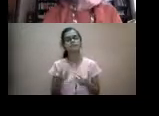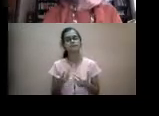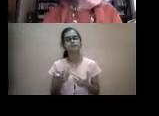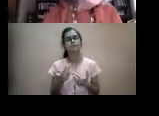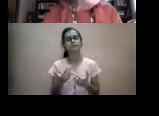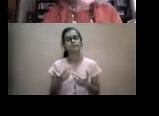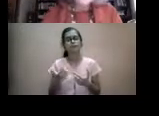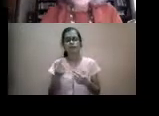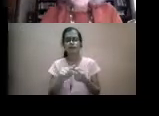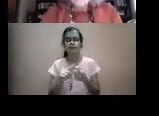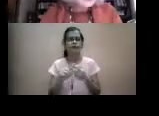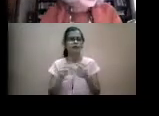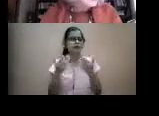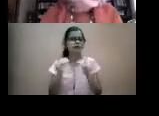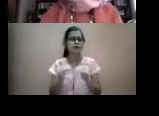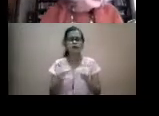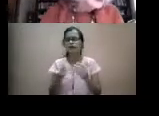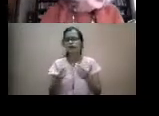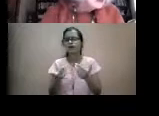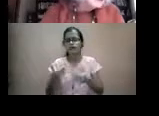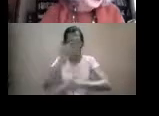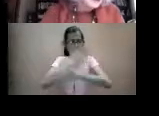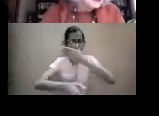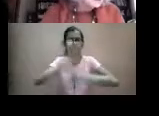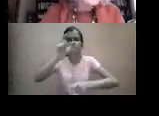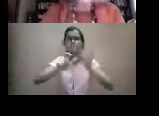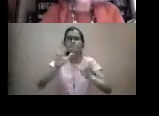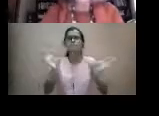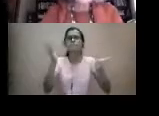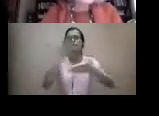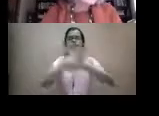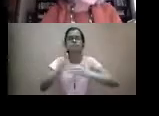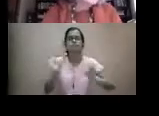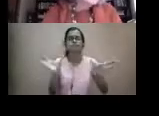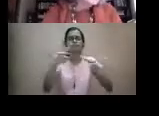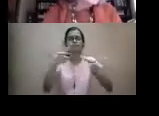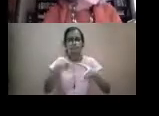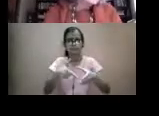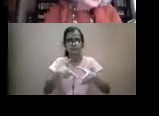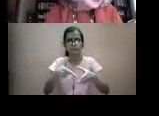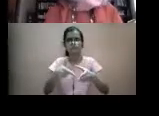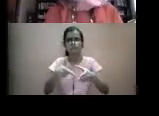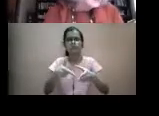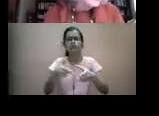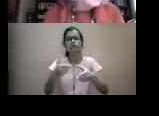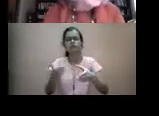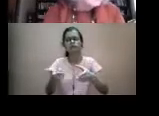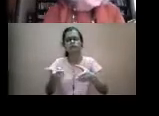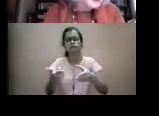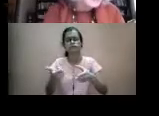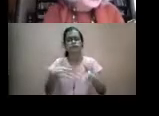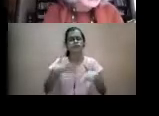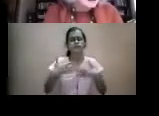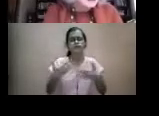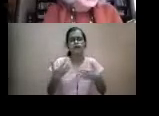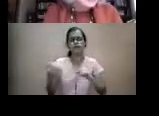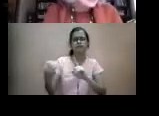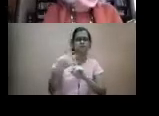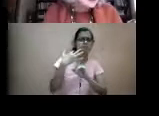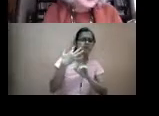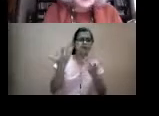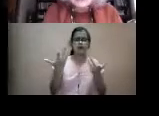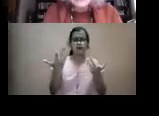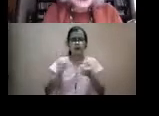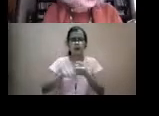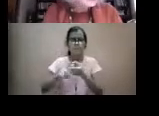I believe both people with disabilities and those doing caring labor can embrace an ethic founded on such